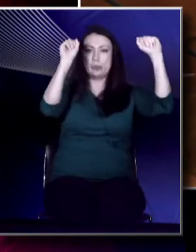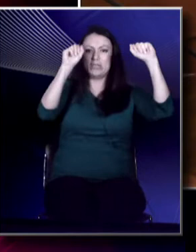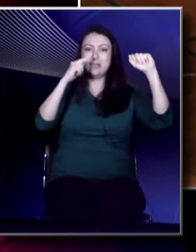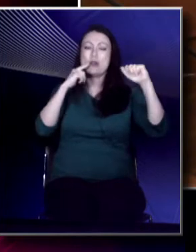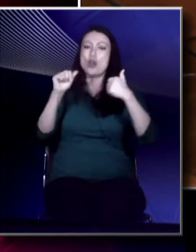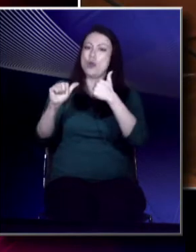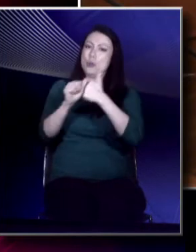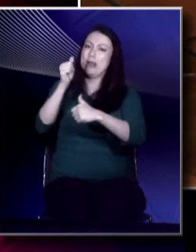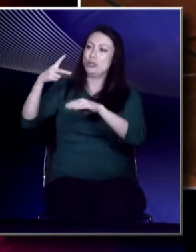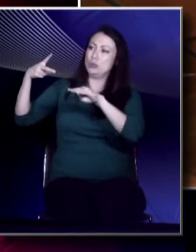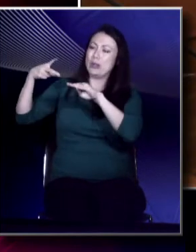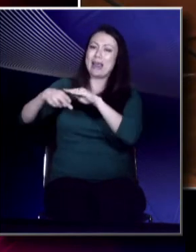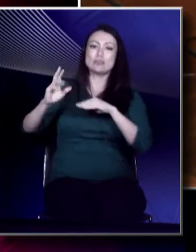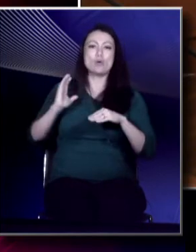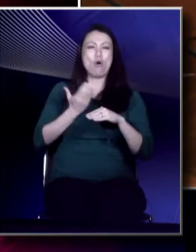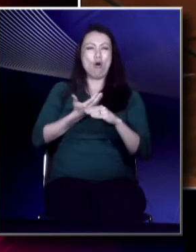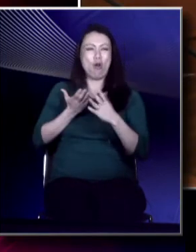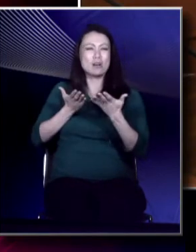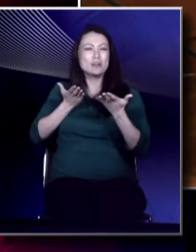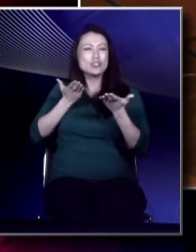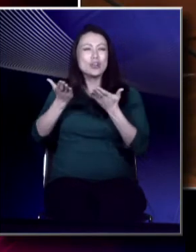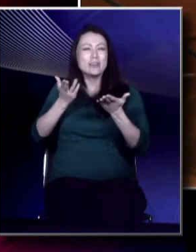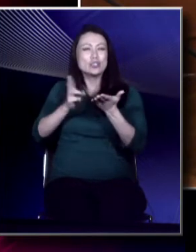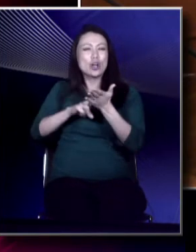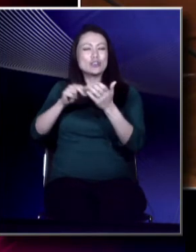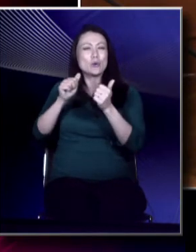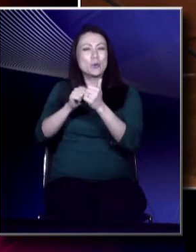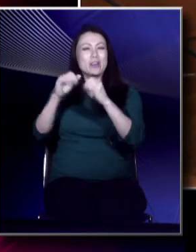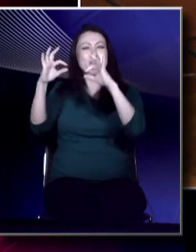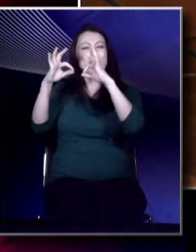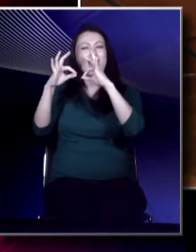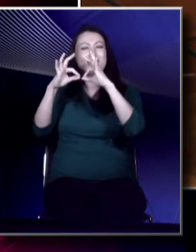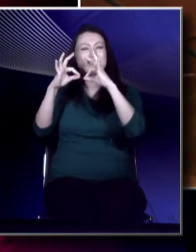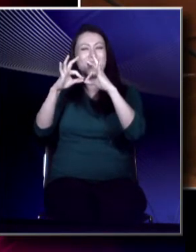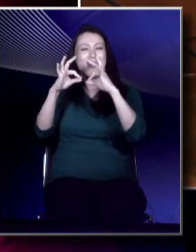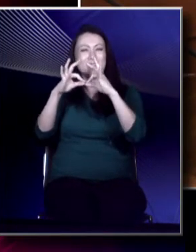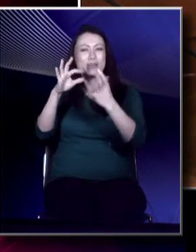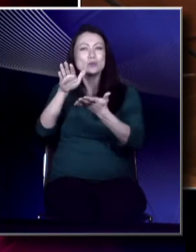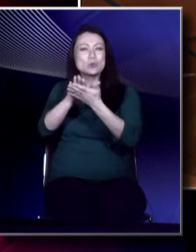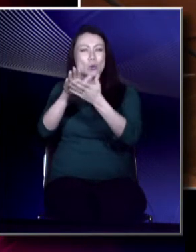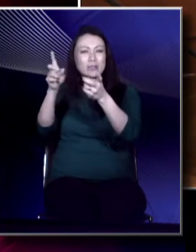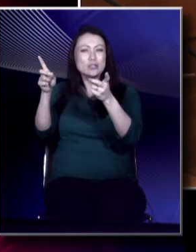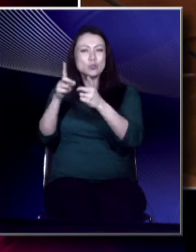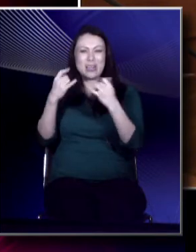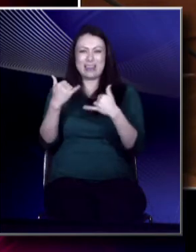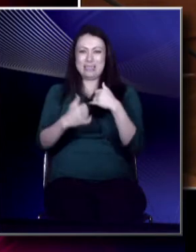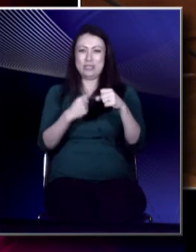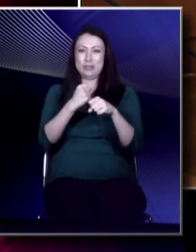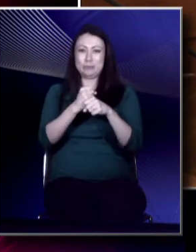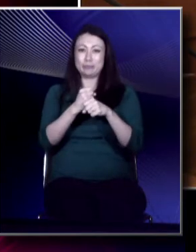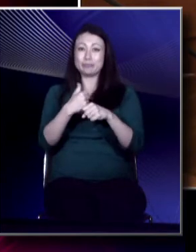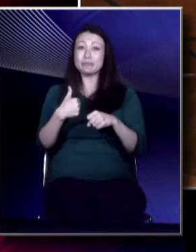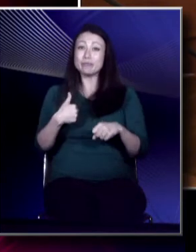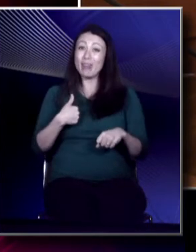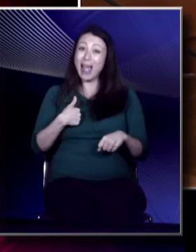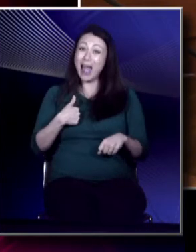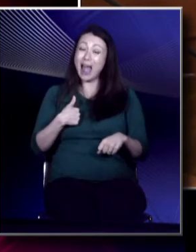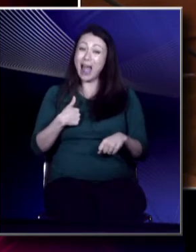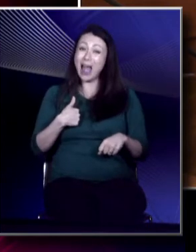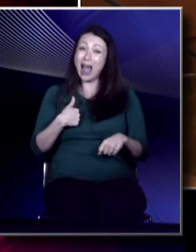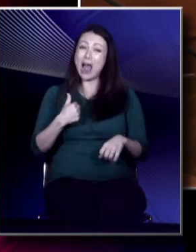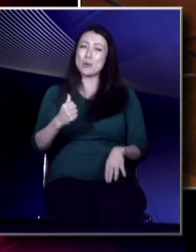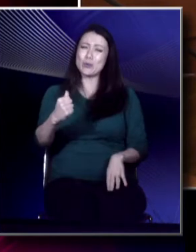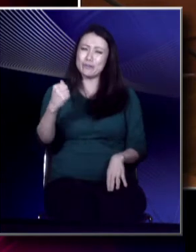threatened to cancel our service contract with Flagstaff Unified School Districts just this year. After I refused this agency's